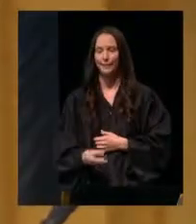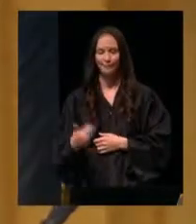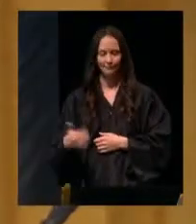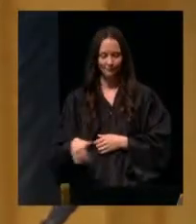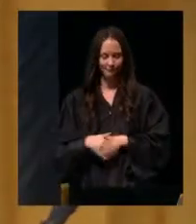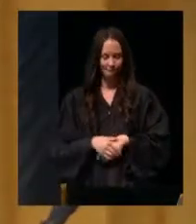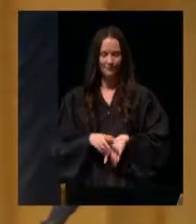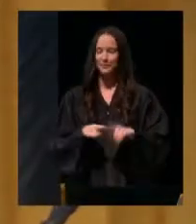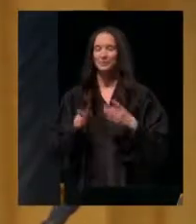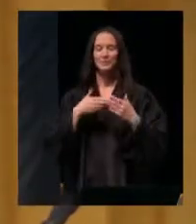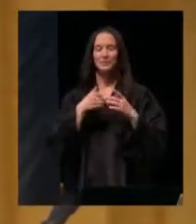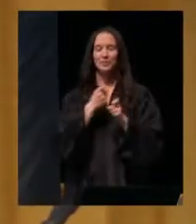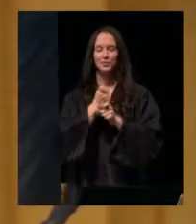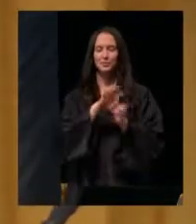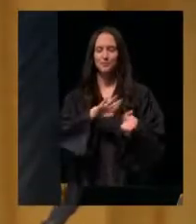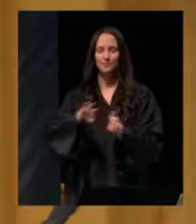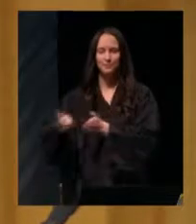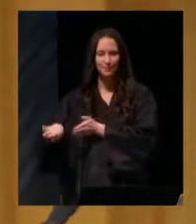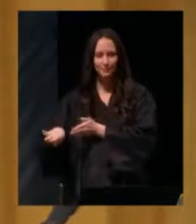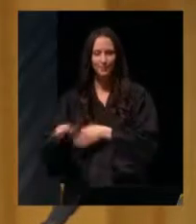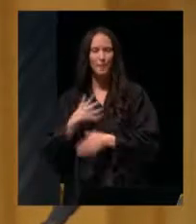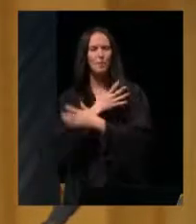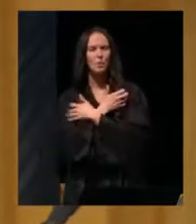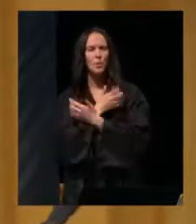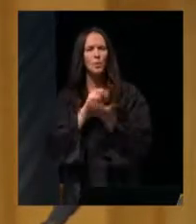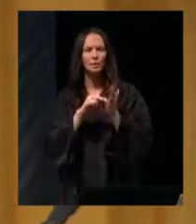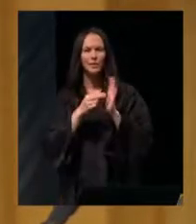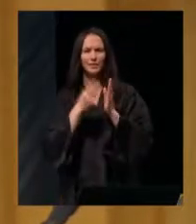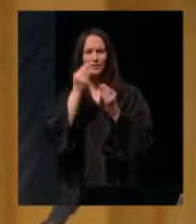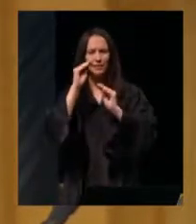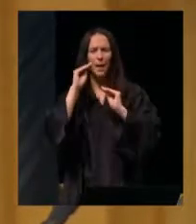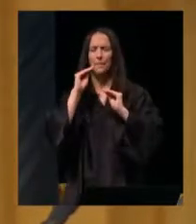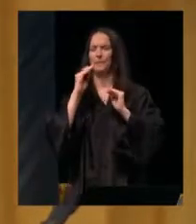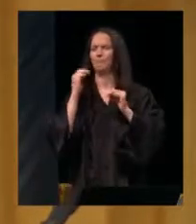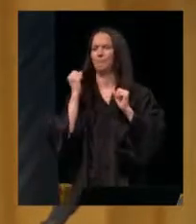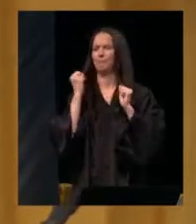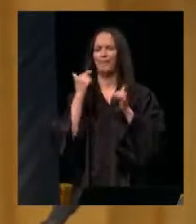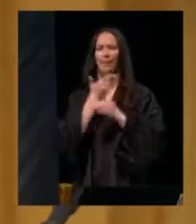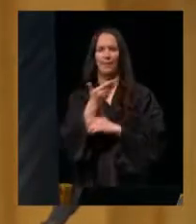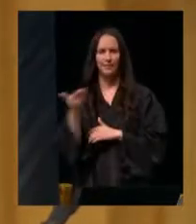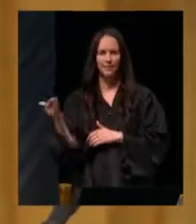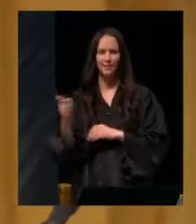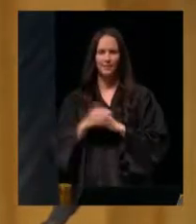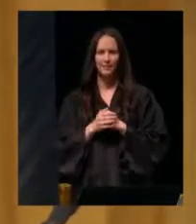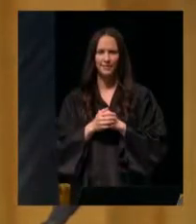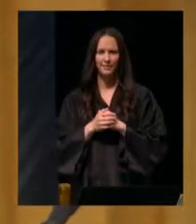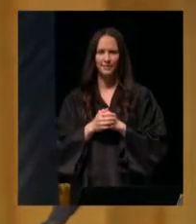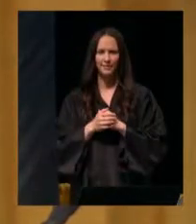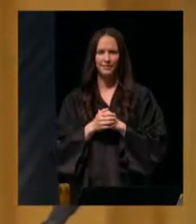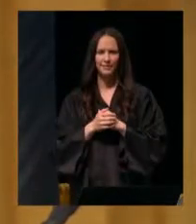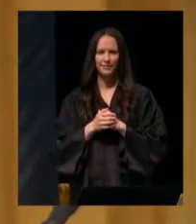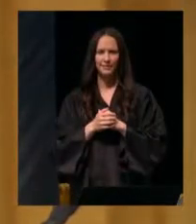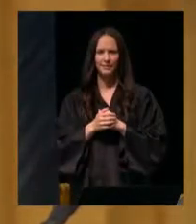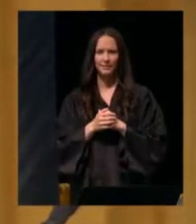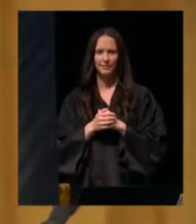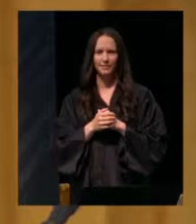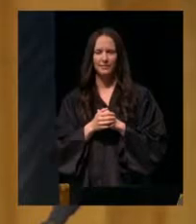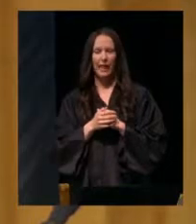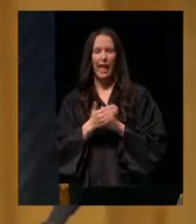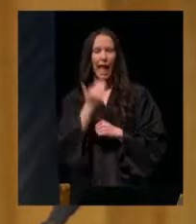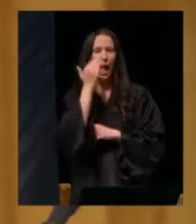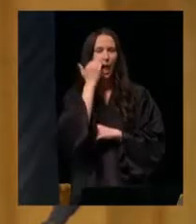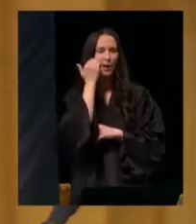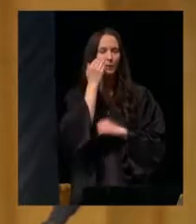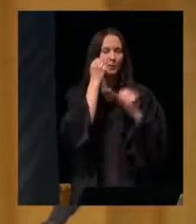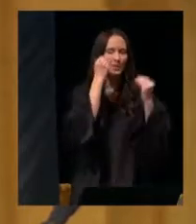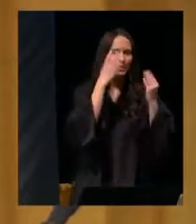But all jokes aside, being a Bruin has taught me so much. It's allowed me to get to know both my teachers and peers